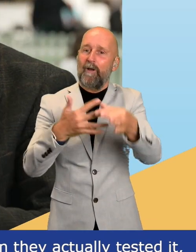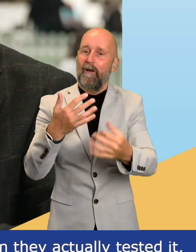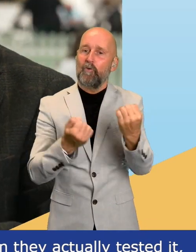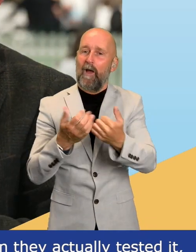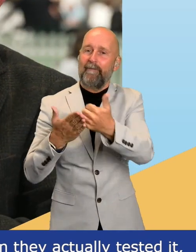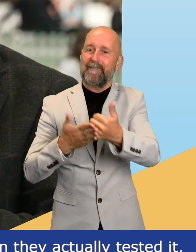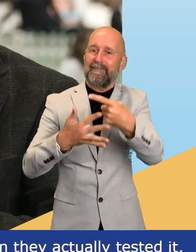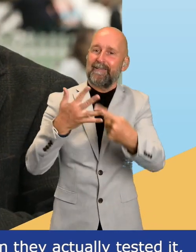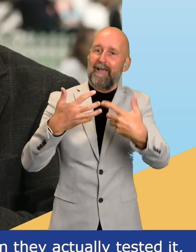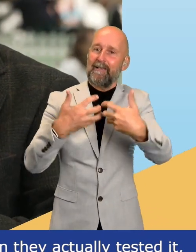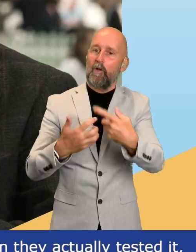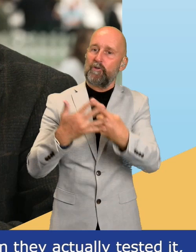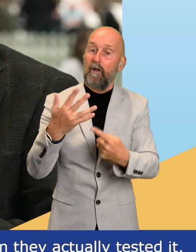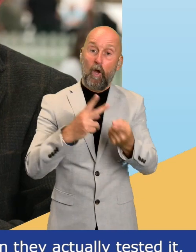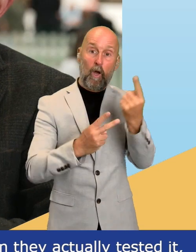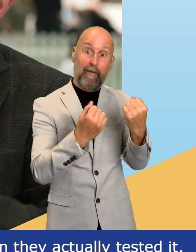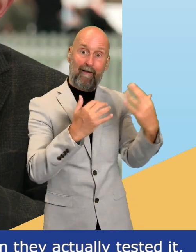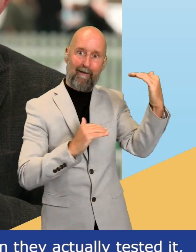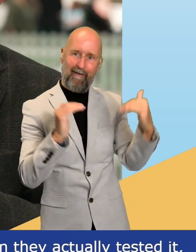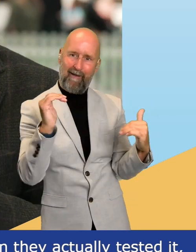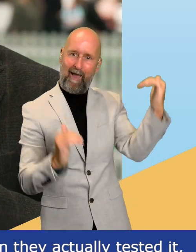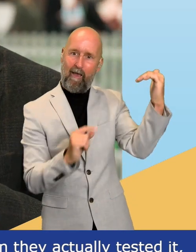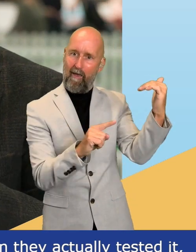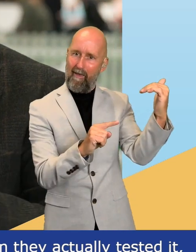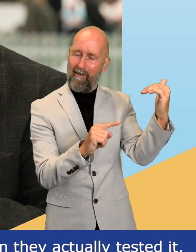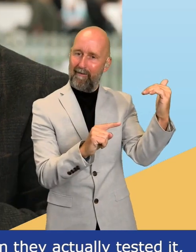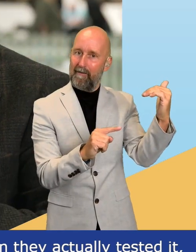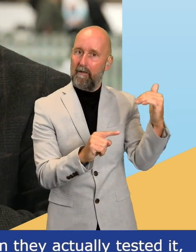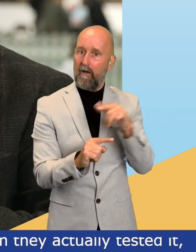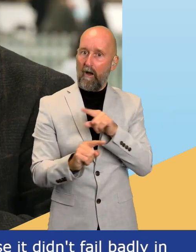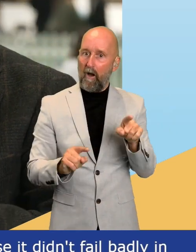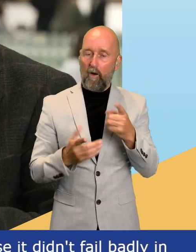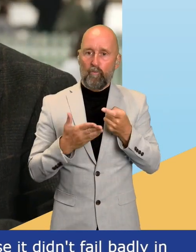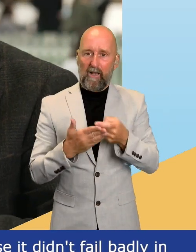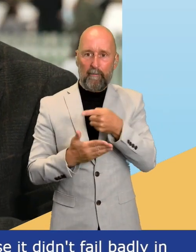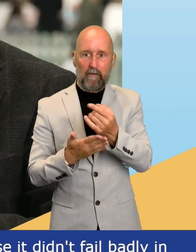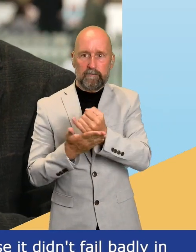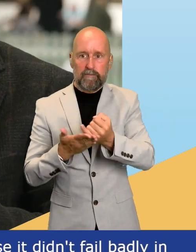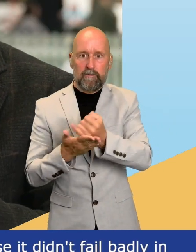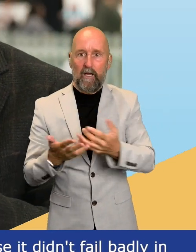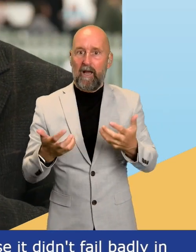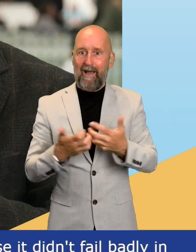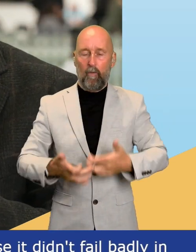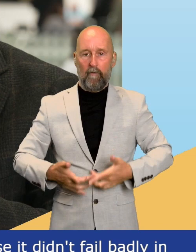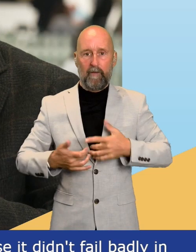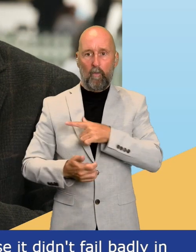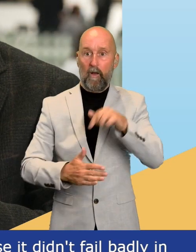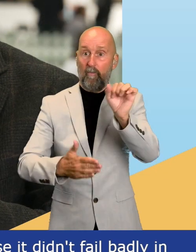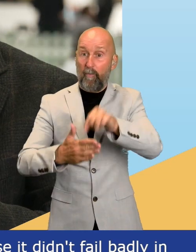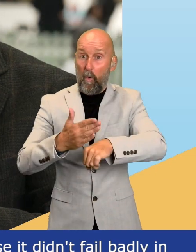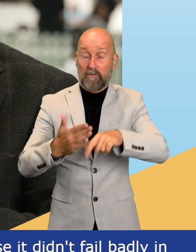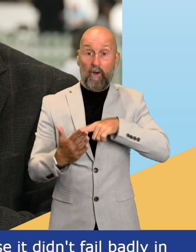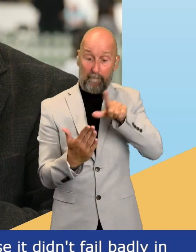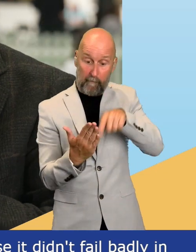to the level that most cars do. And we were looking at that going, oh my God, are we recommending a car? How are people going to feel about this who bought this car based